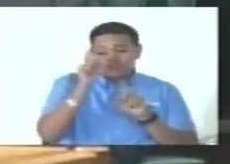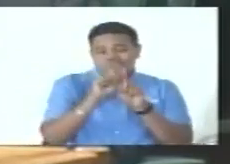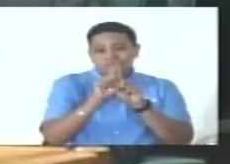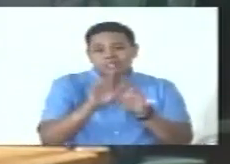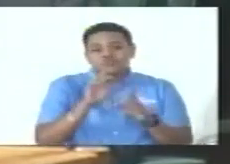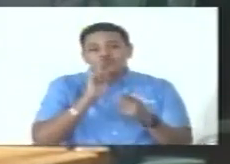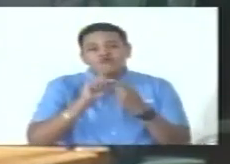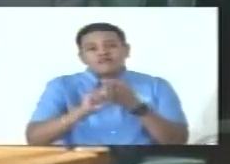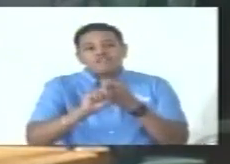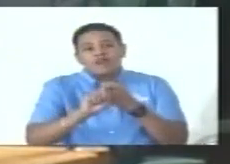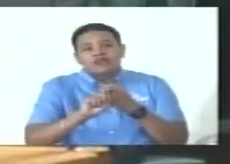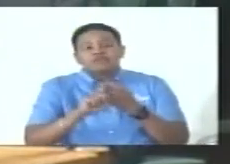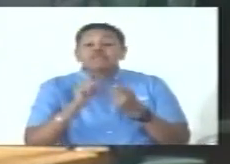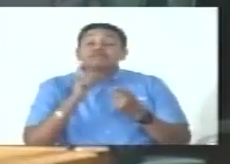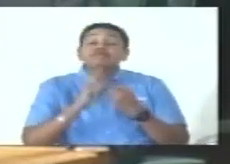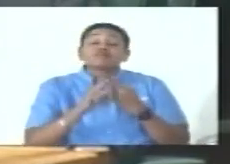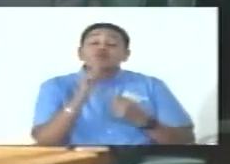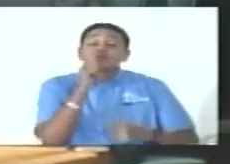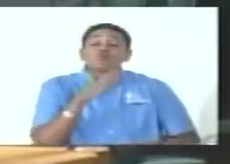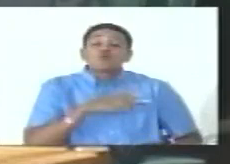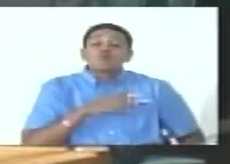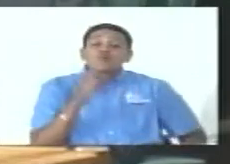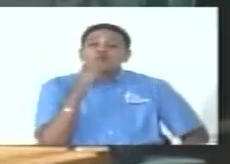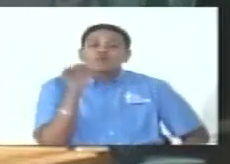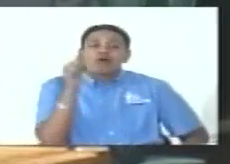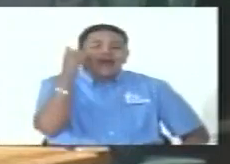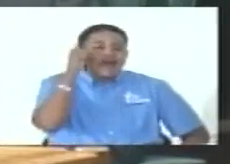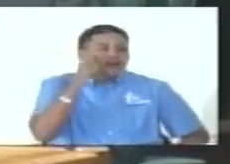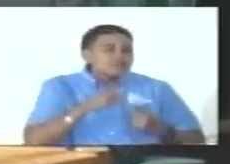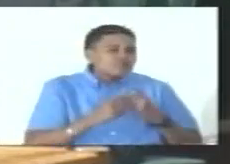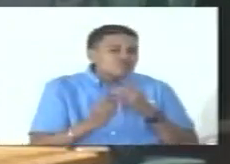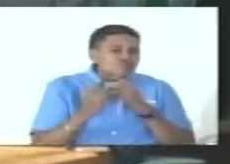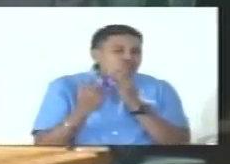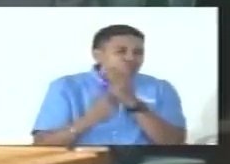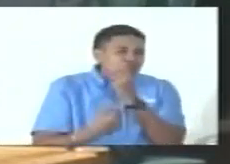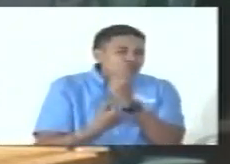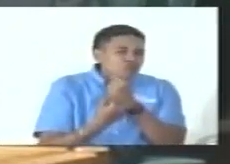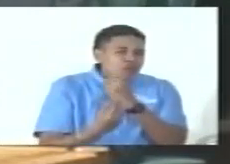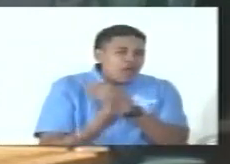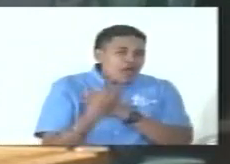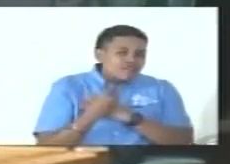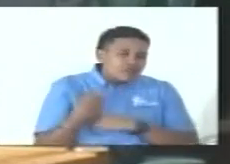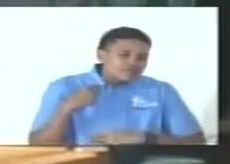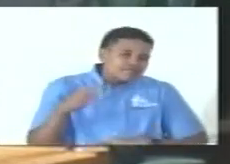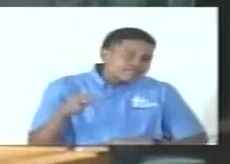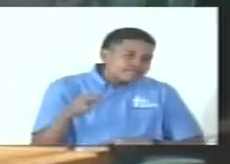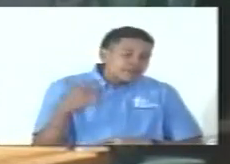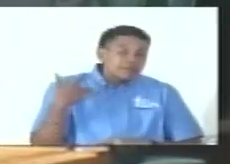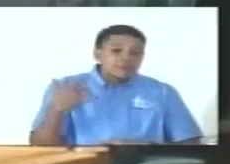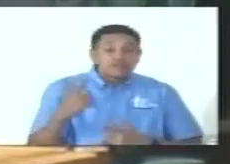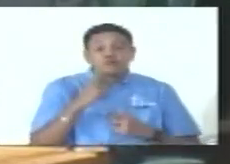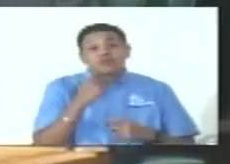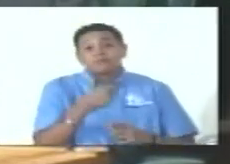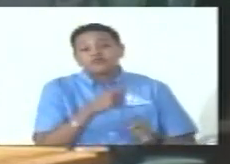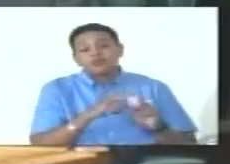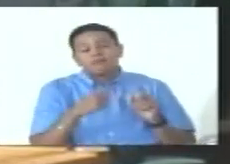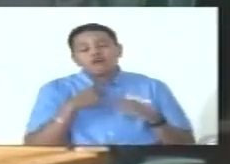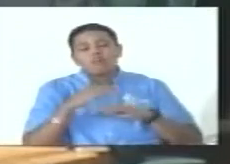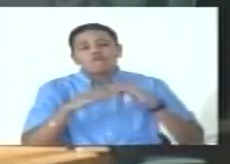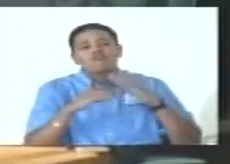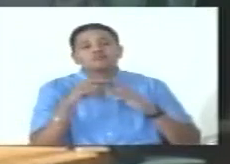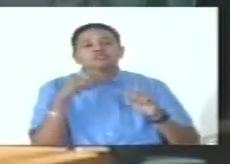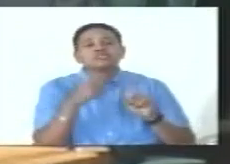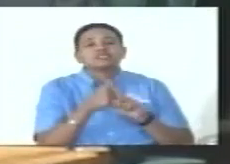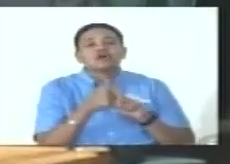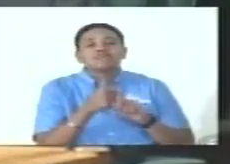friend, and a woman to me who was like an aunt and a trusted advisor. I will miss her, but I'm comforted that she has